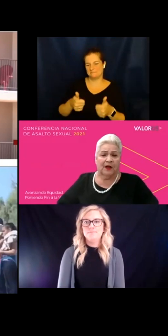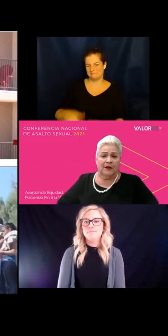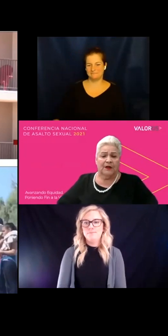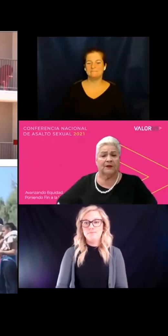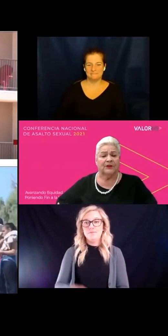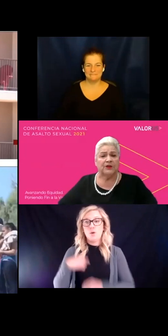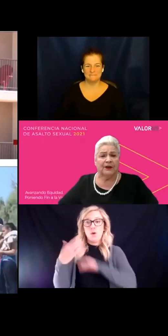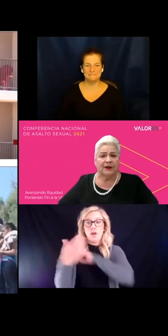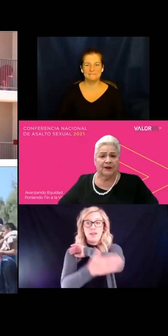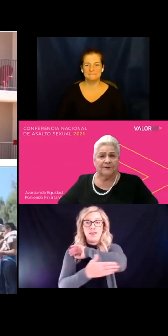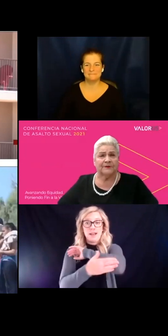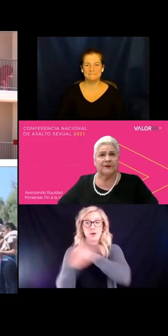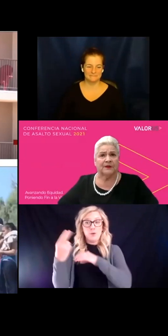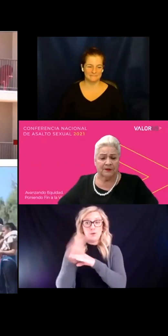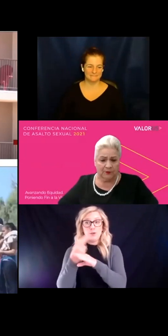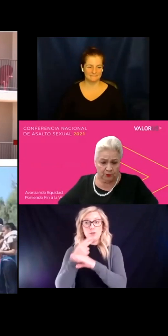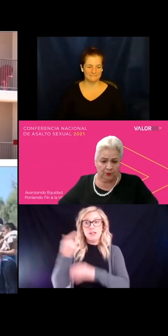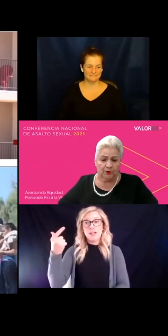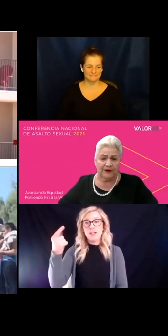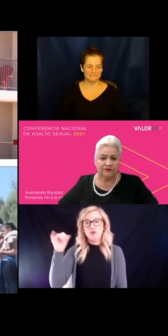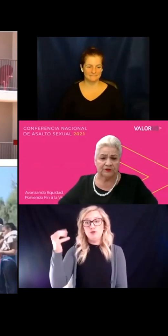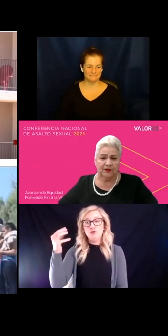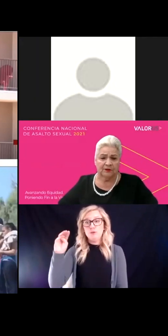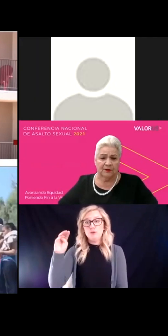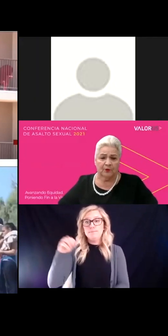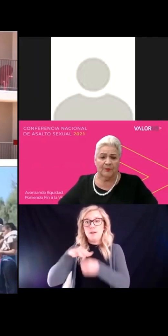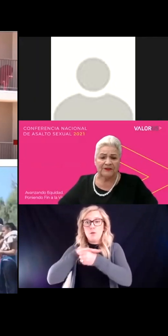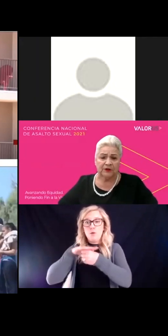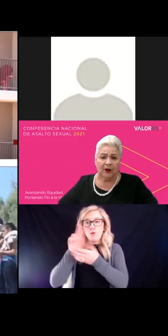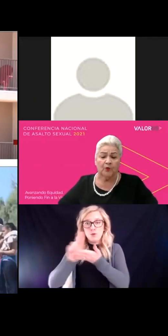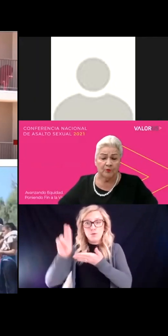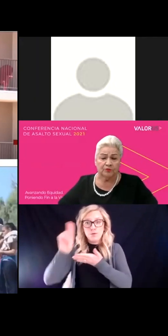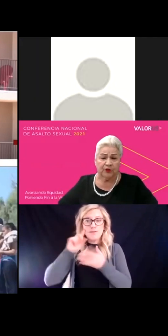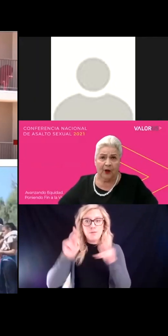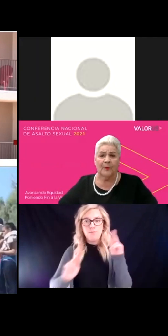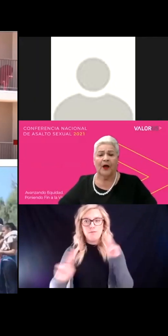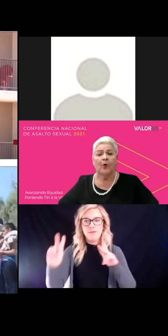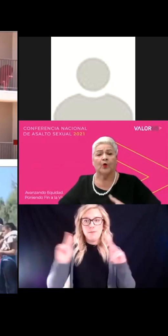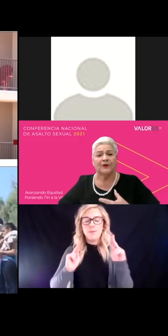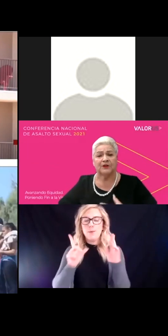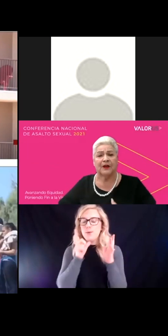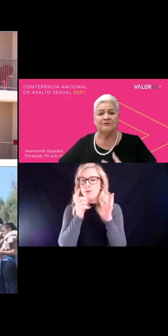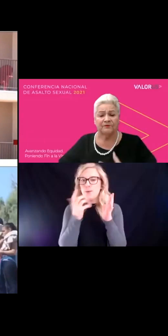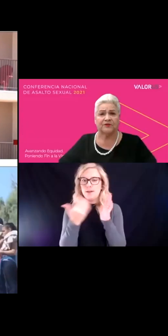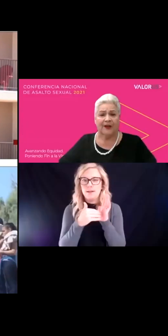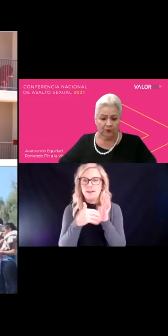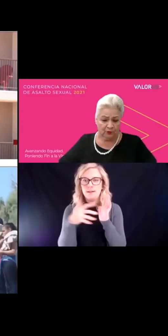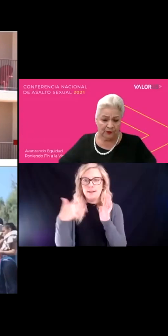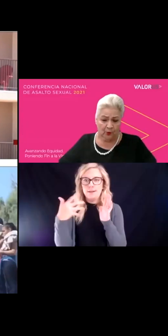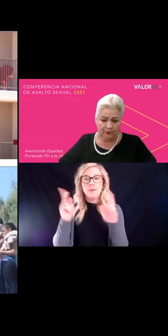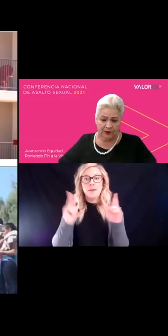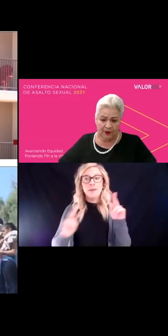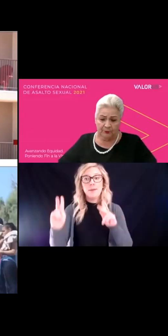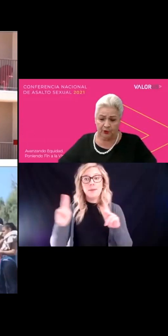gymnasium in a local university for those people who, again, these people who